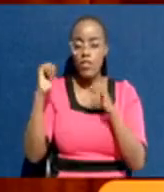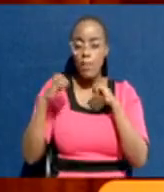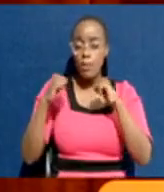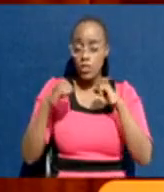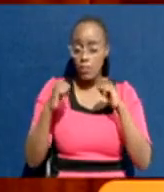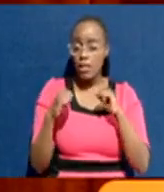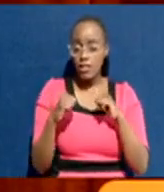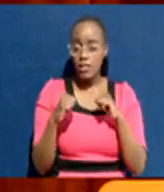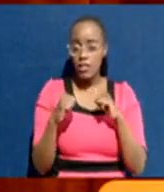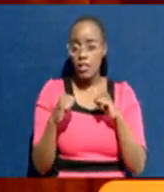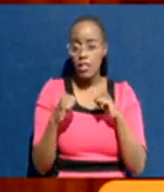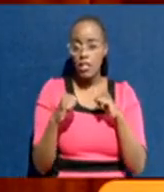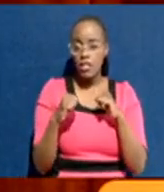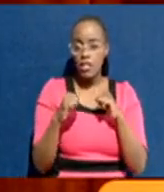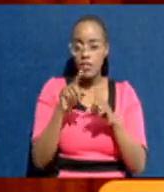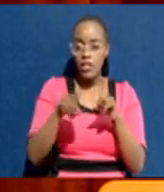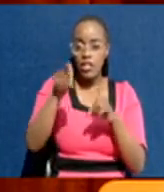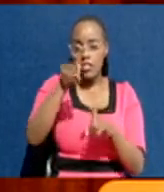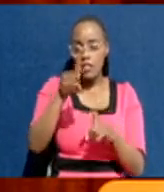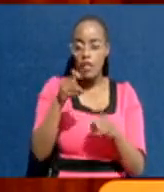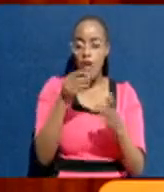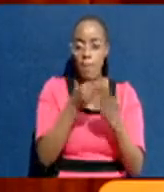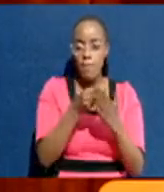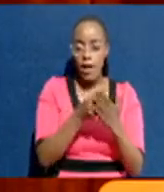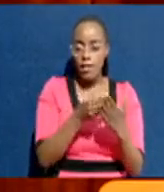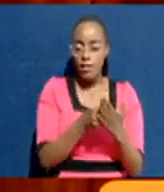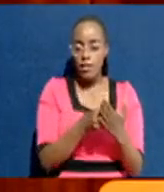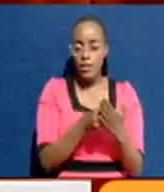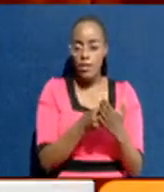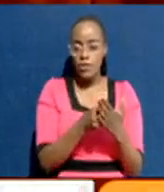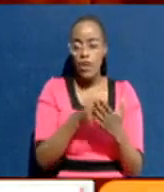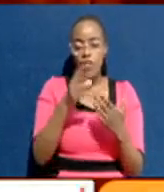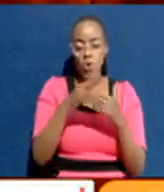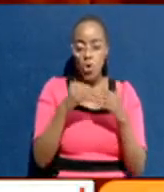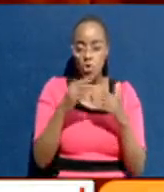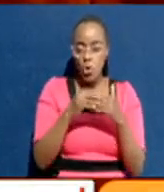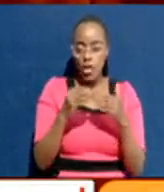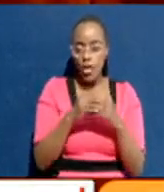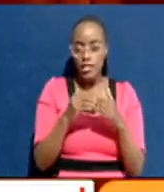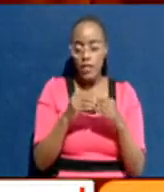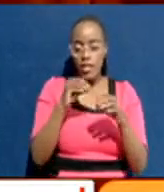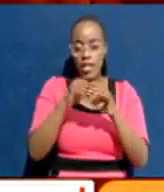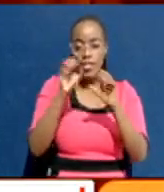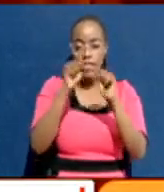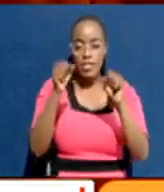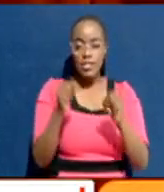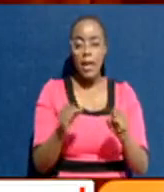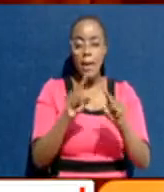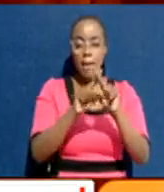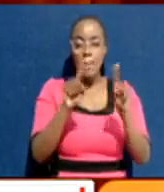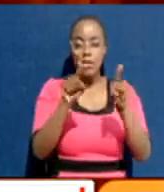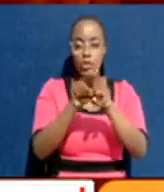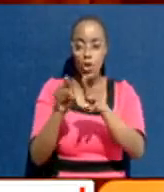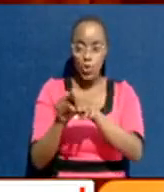possibility of actually increasing liquidity of dollars in the system, but